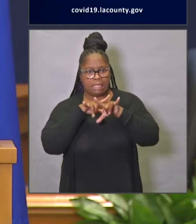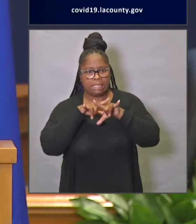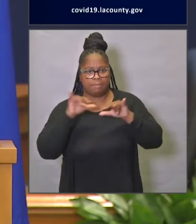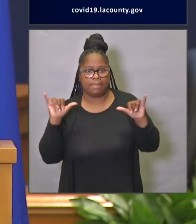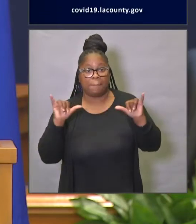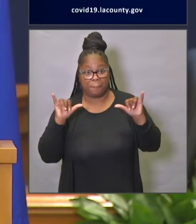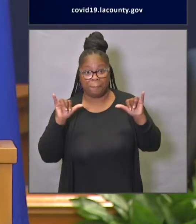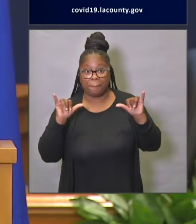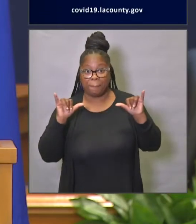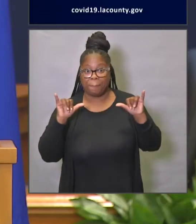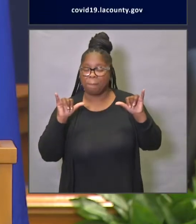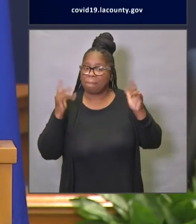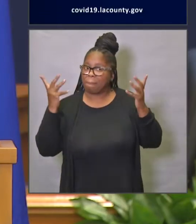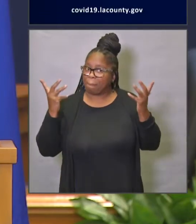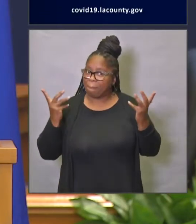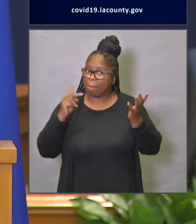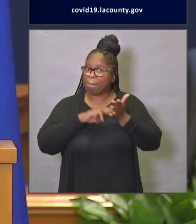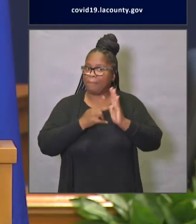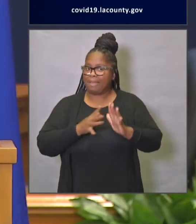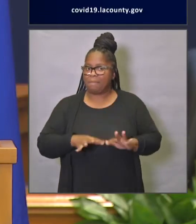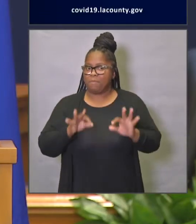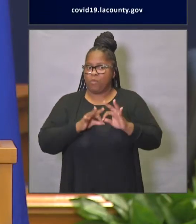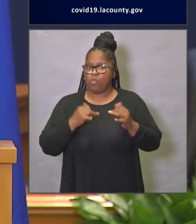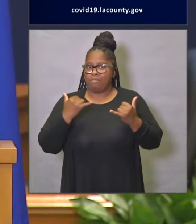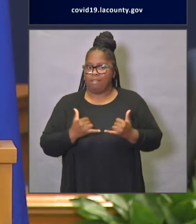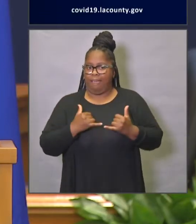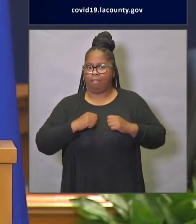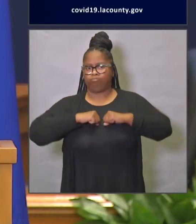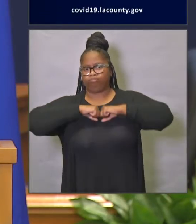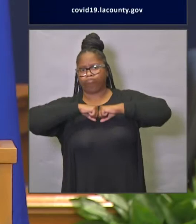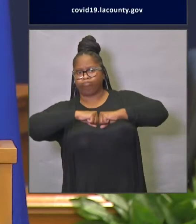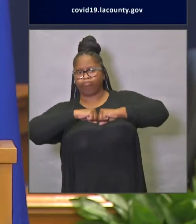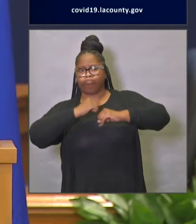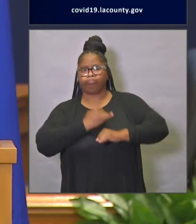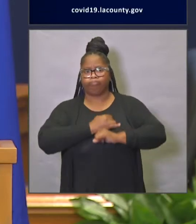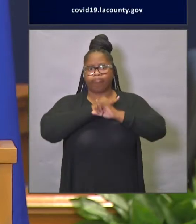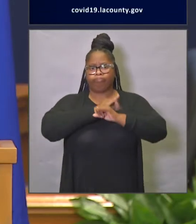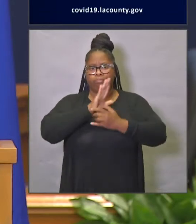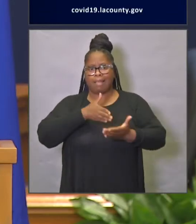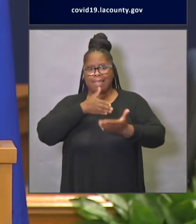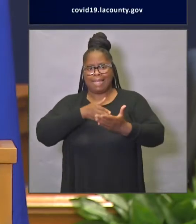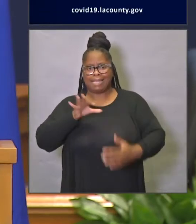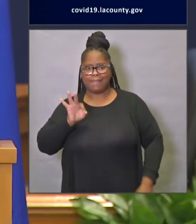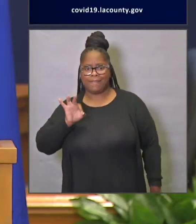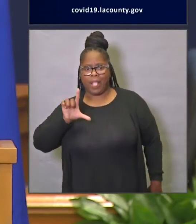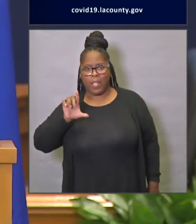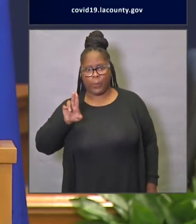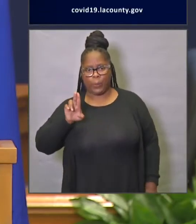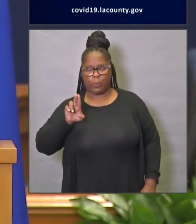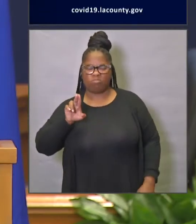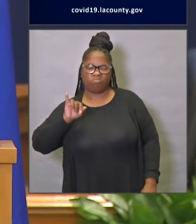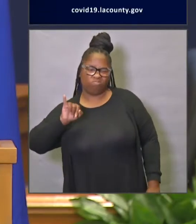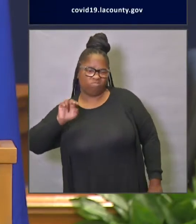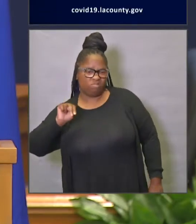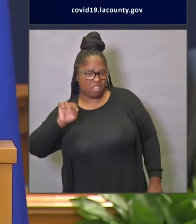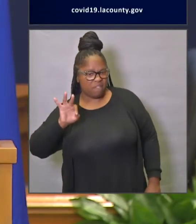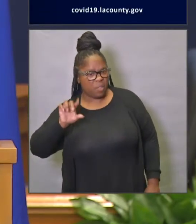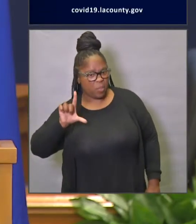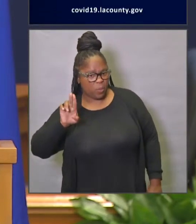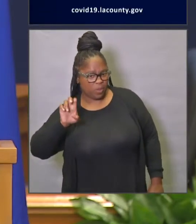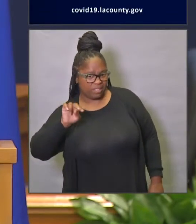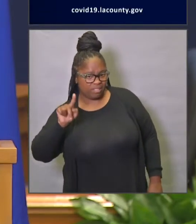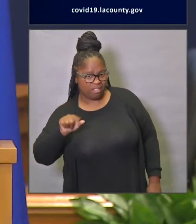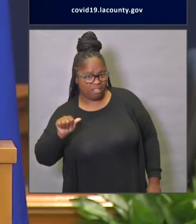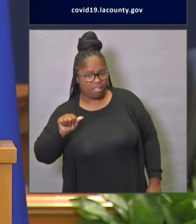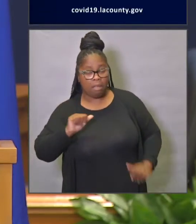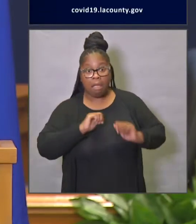than ever, it's really important to be protected from influenza or flu. The best way to do that is to get immunized. Flu